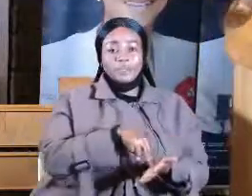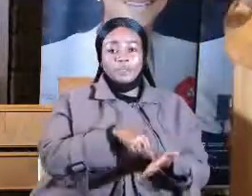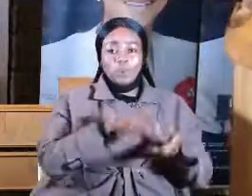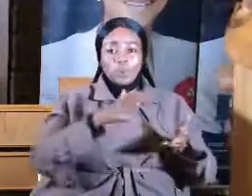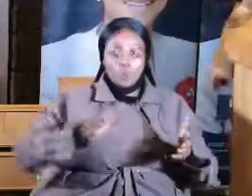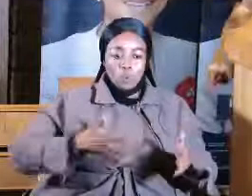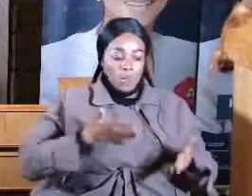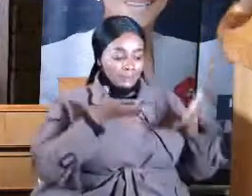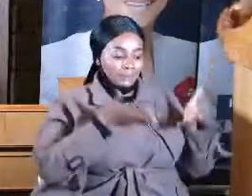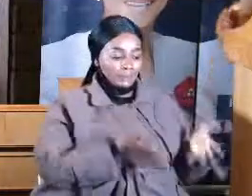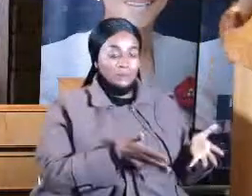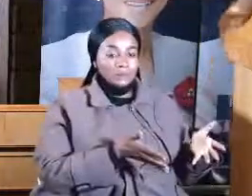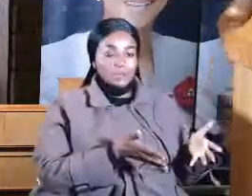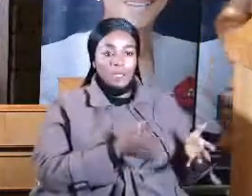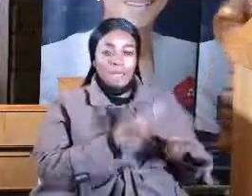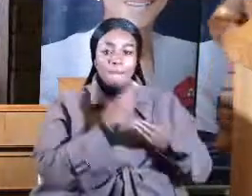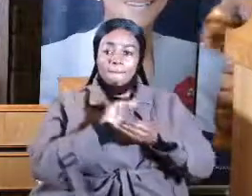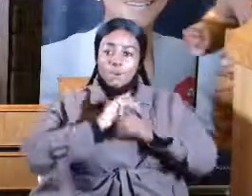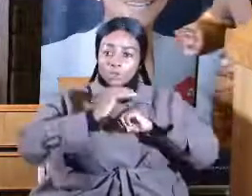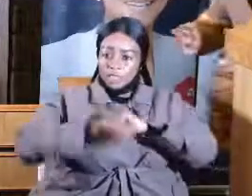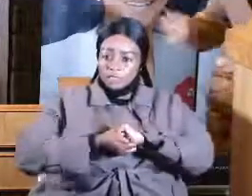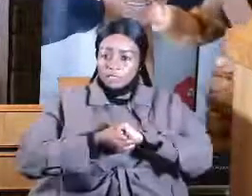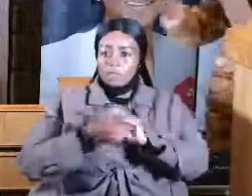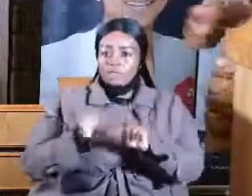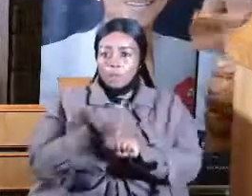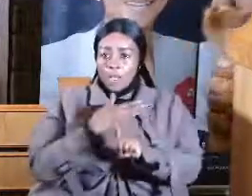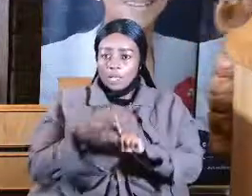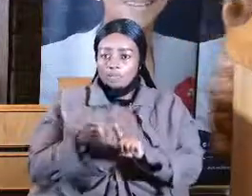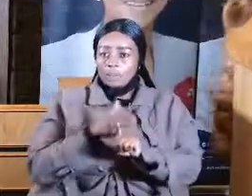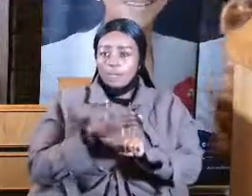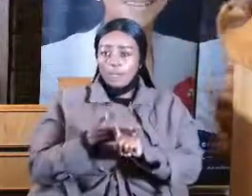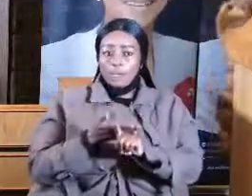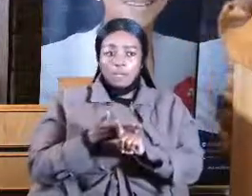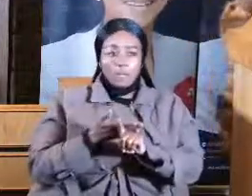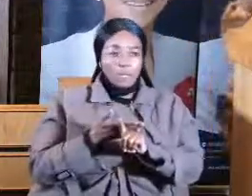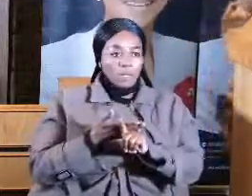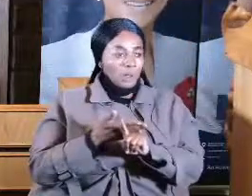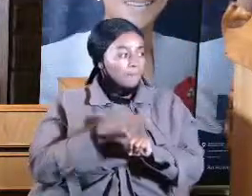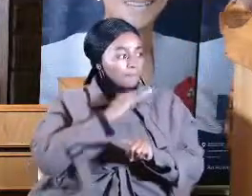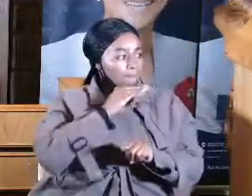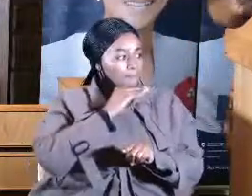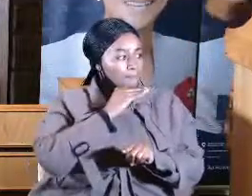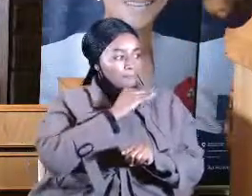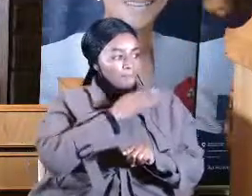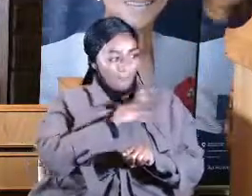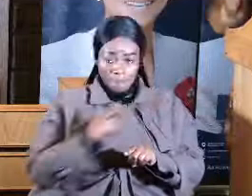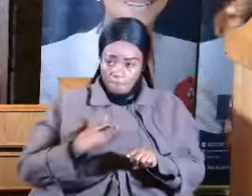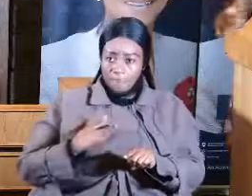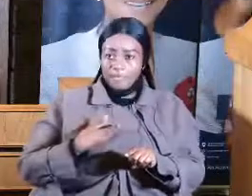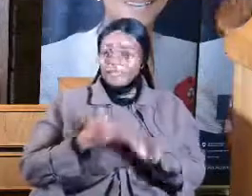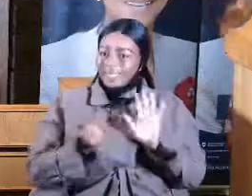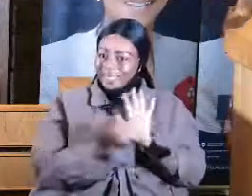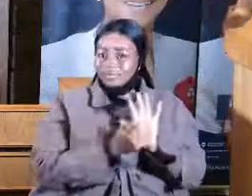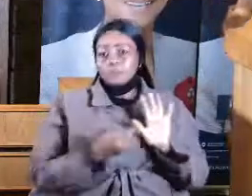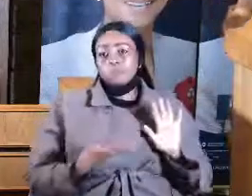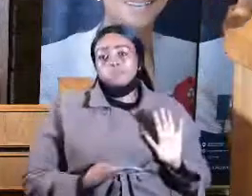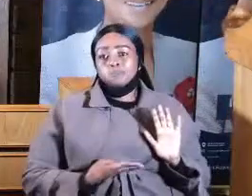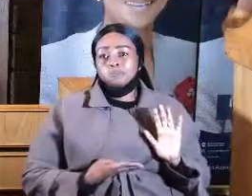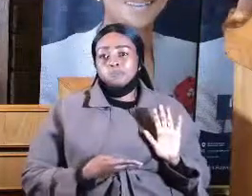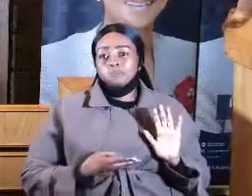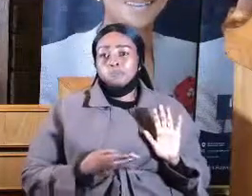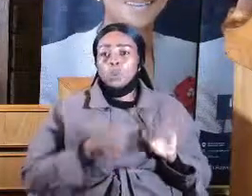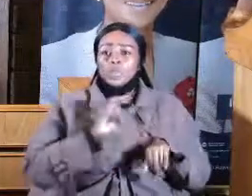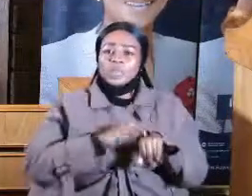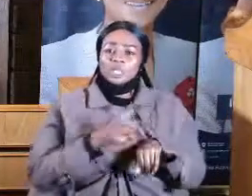want that. Protection from harassment from work, I had misspoke about it. There is an act. All that we need to